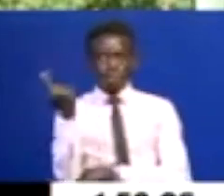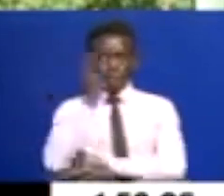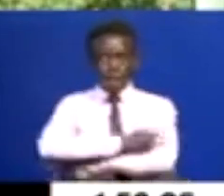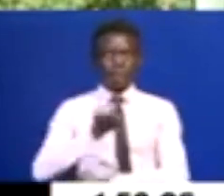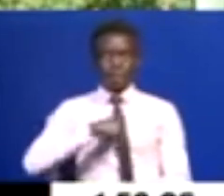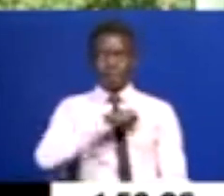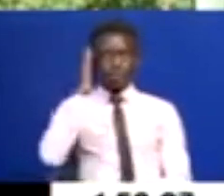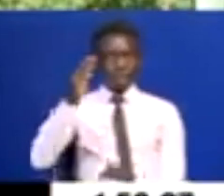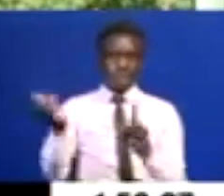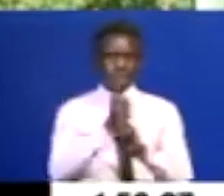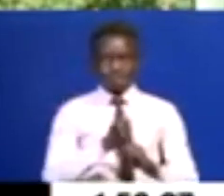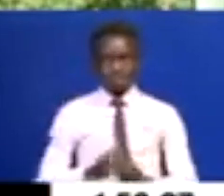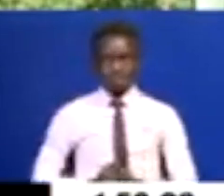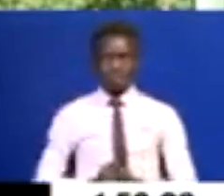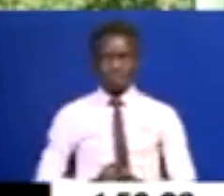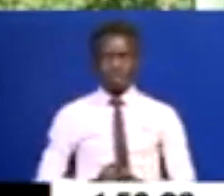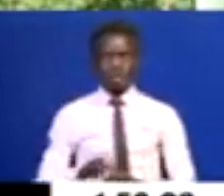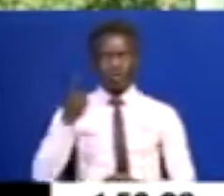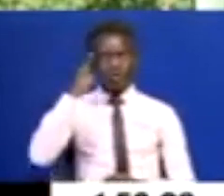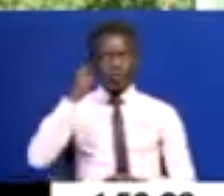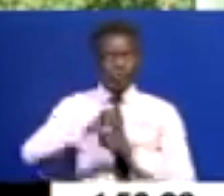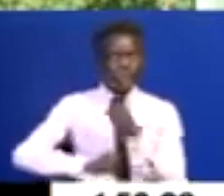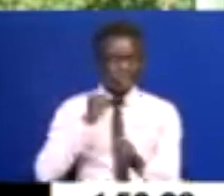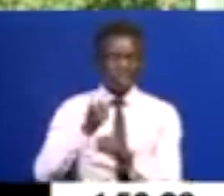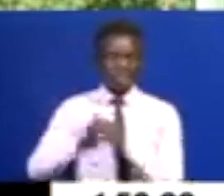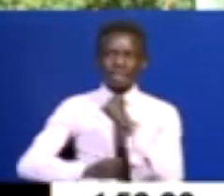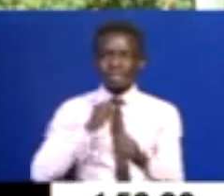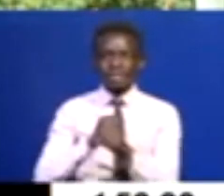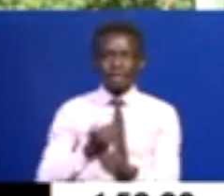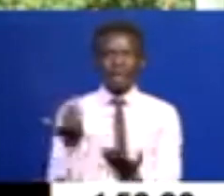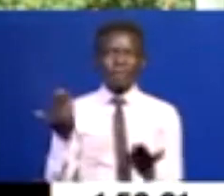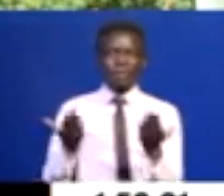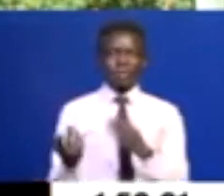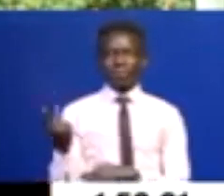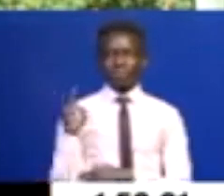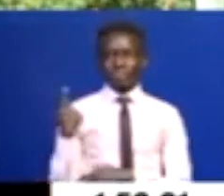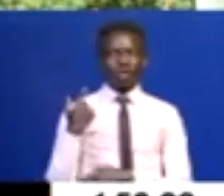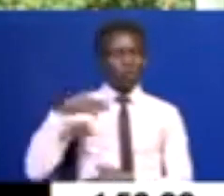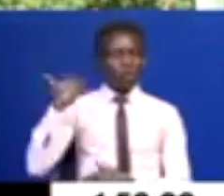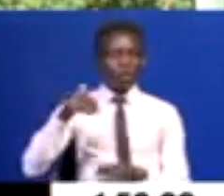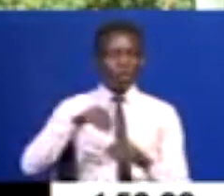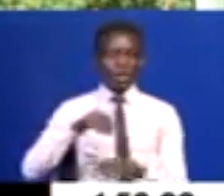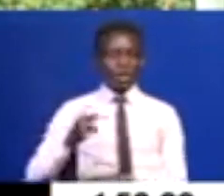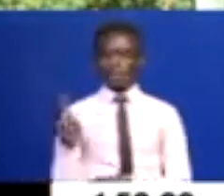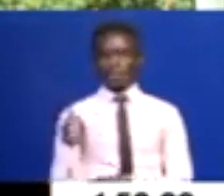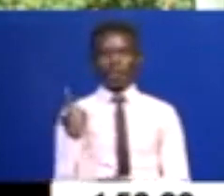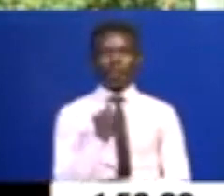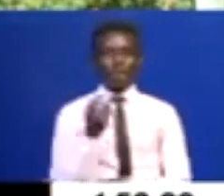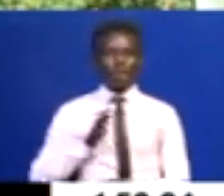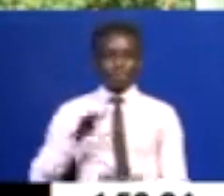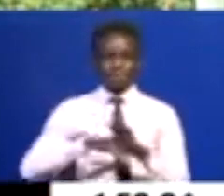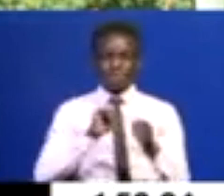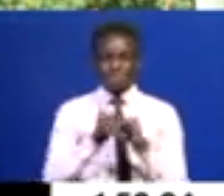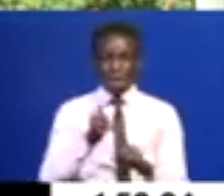For years it's been either me and Tuta who you'll find are the only women in the sport. So to be able to get more women coming in and to be